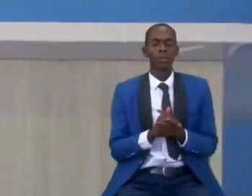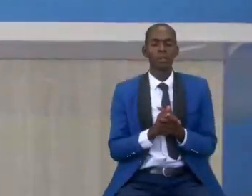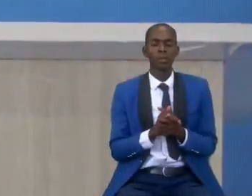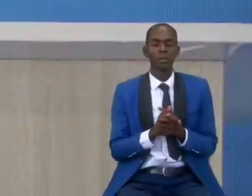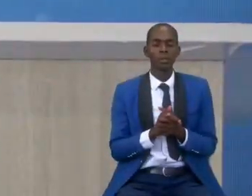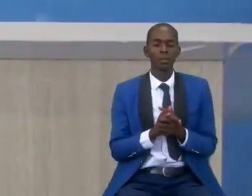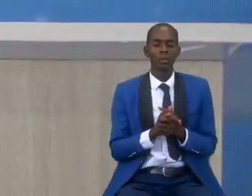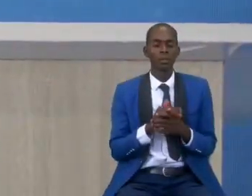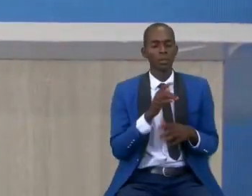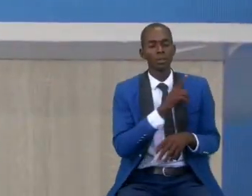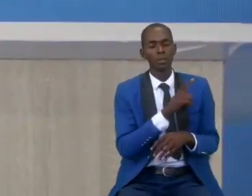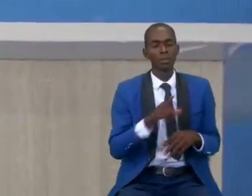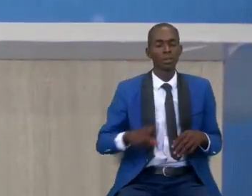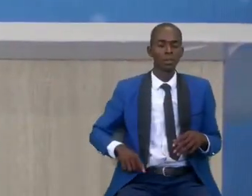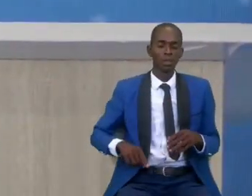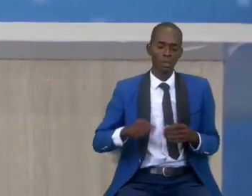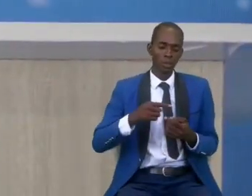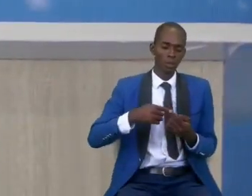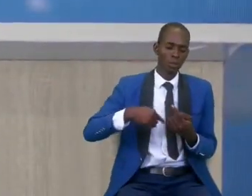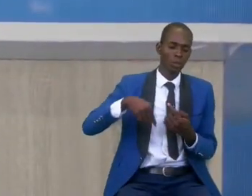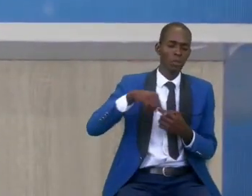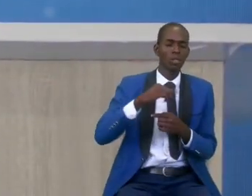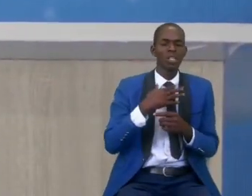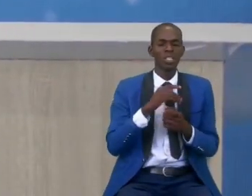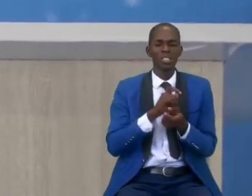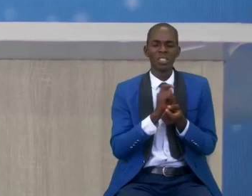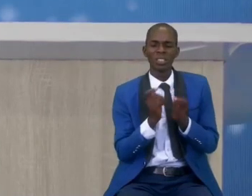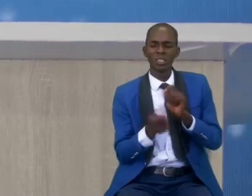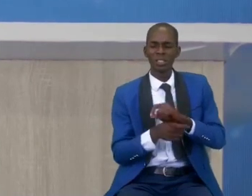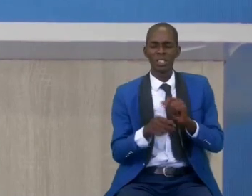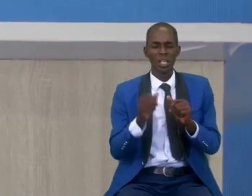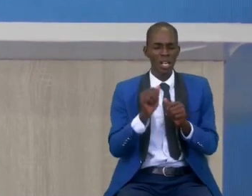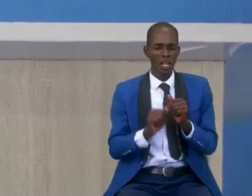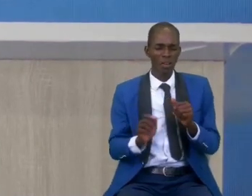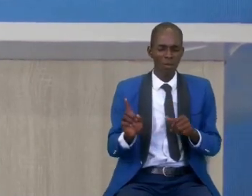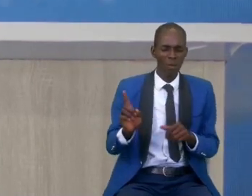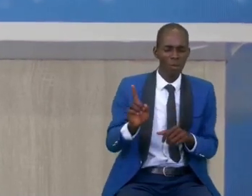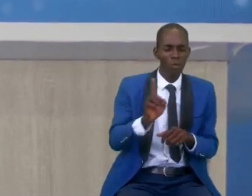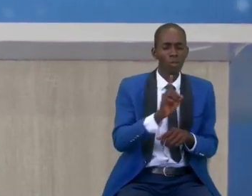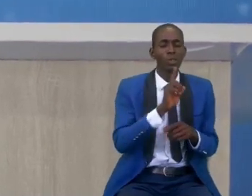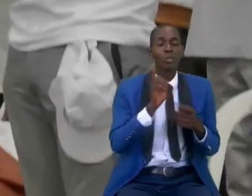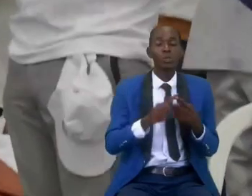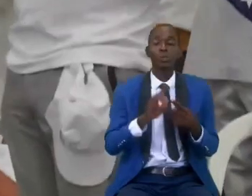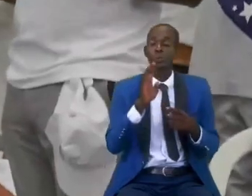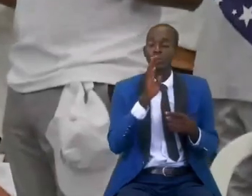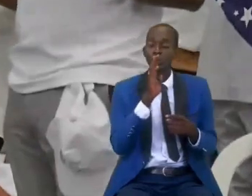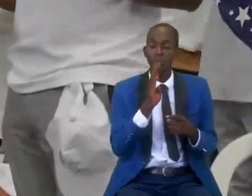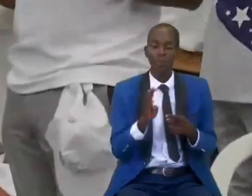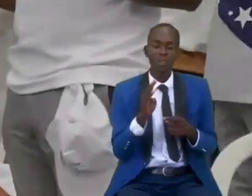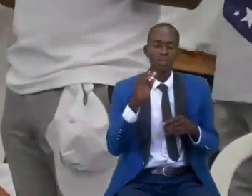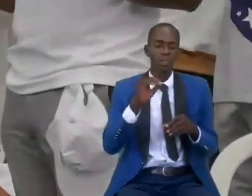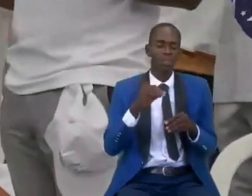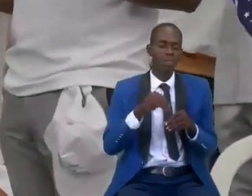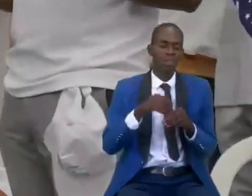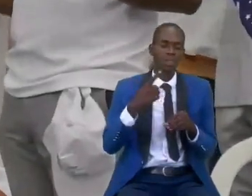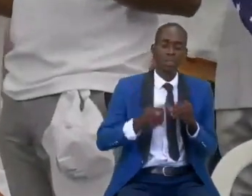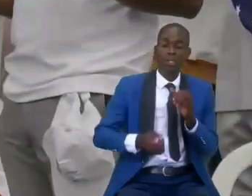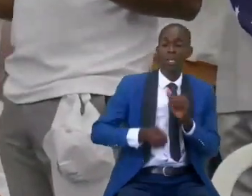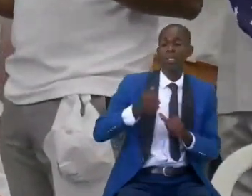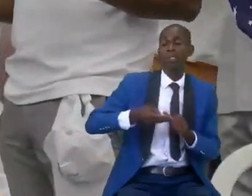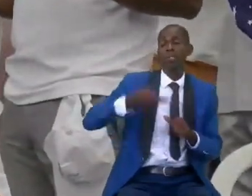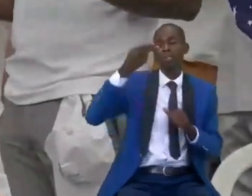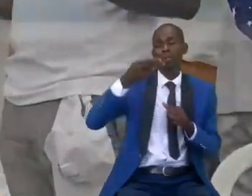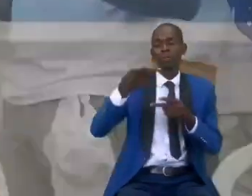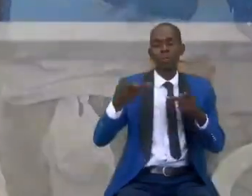change everyone to be of a higher species in Jesus' name. Amen. Confirm it in every